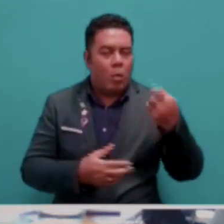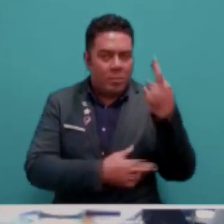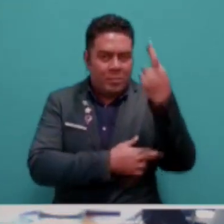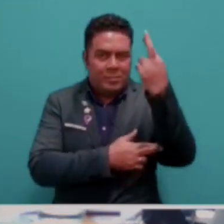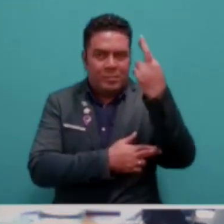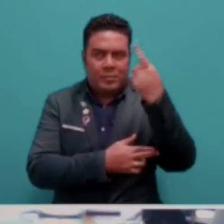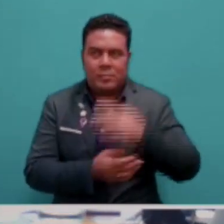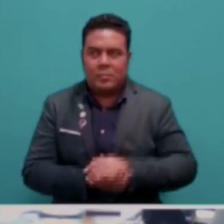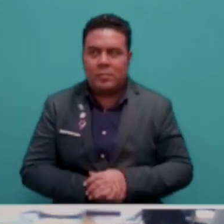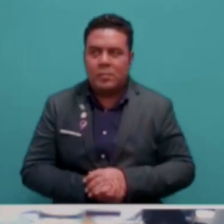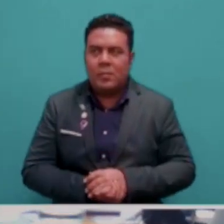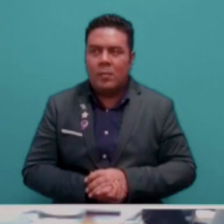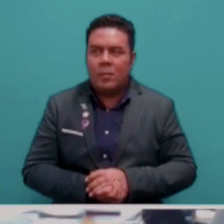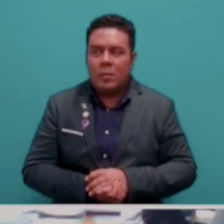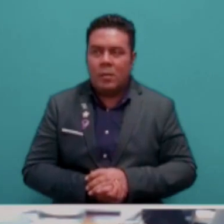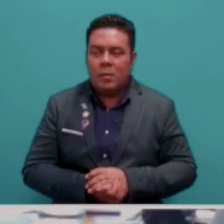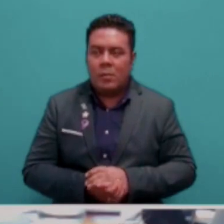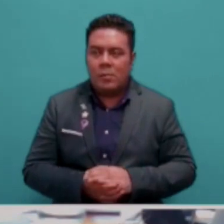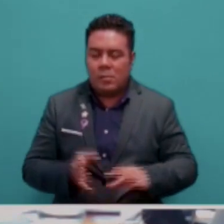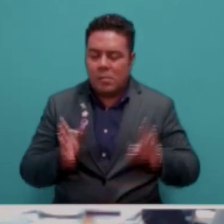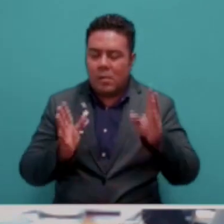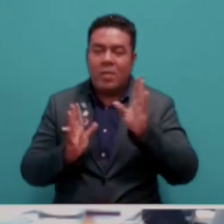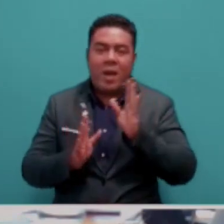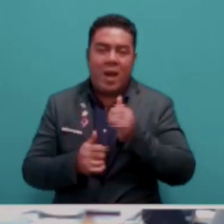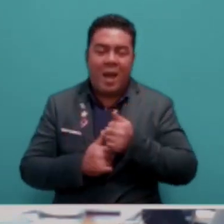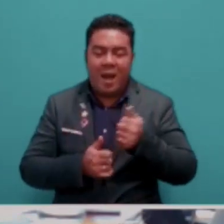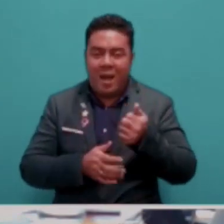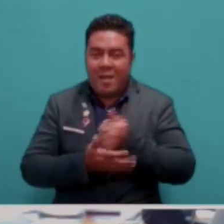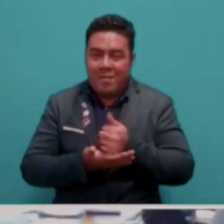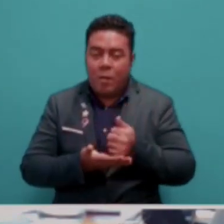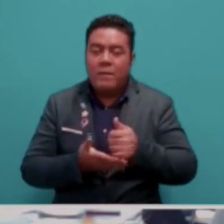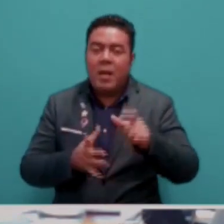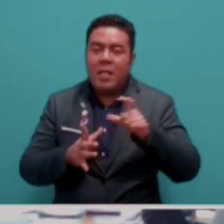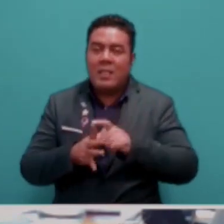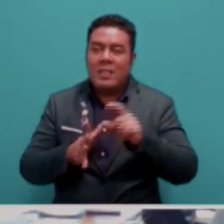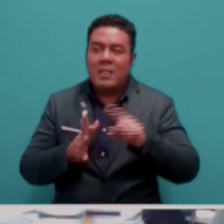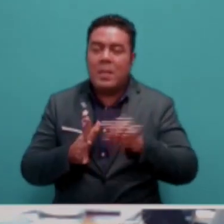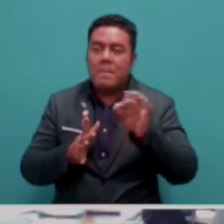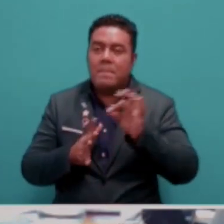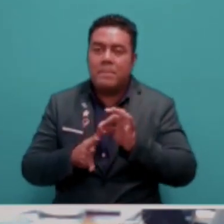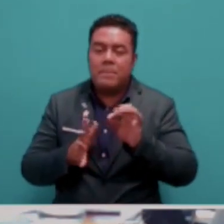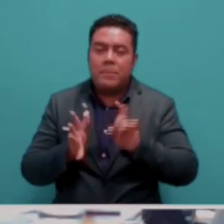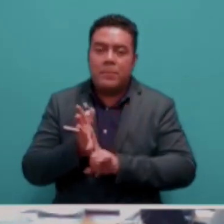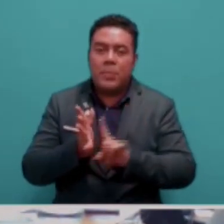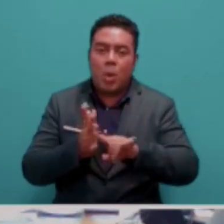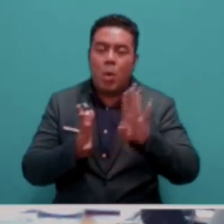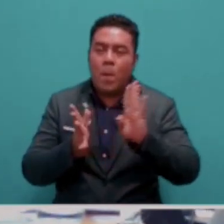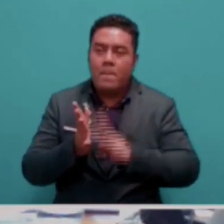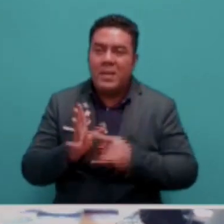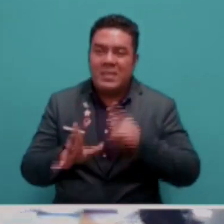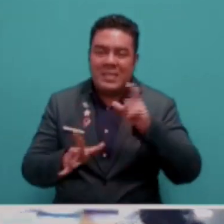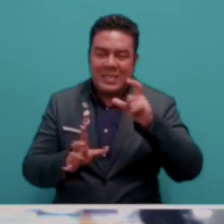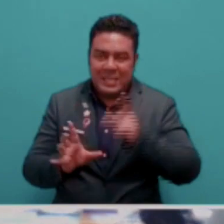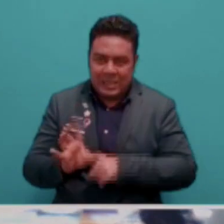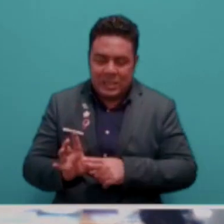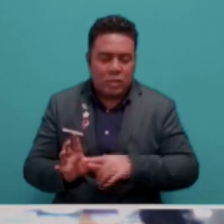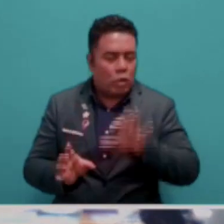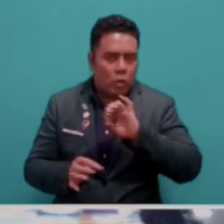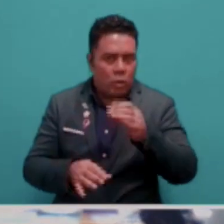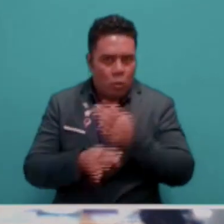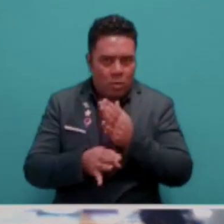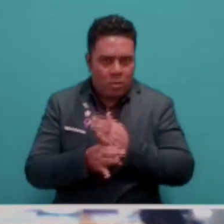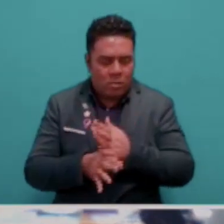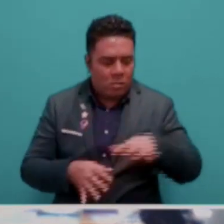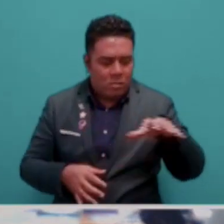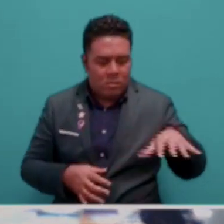Speaker, sir. Diplomacy, the art of diplomacy. Mr. Speaker, sir, it's not only the work of our diplomats. It's